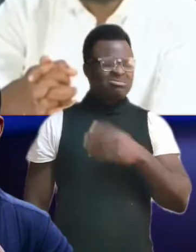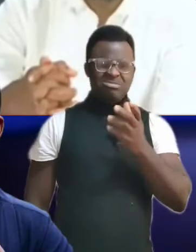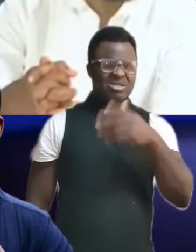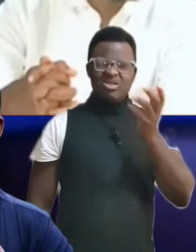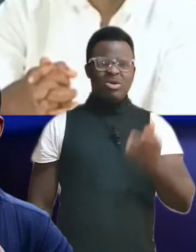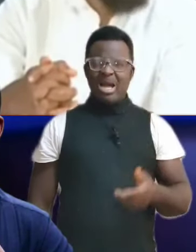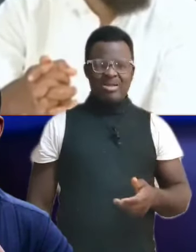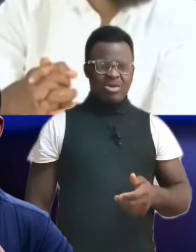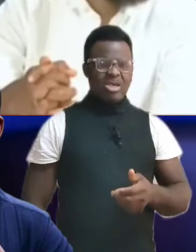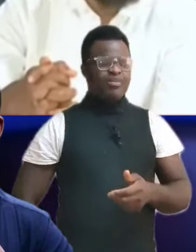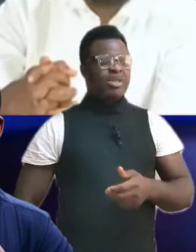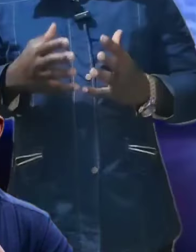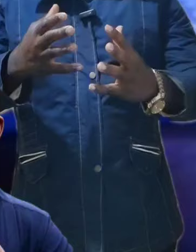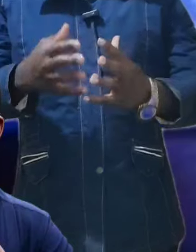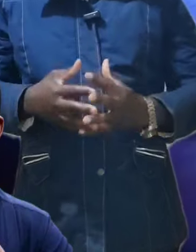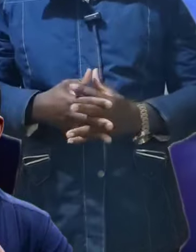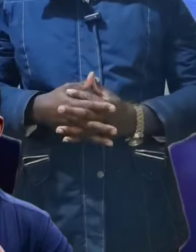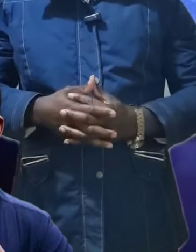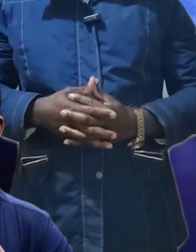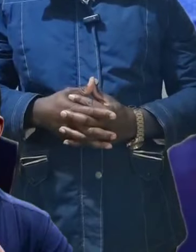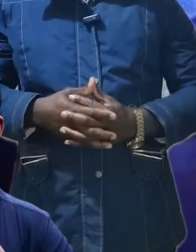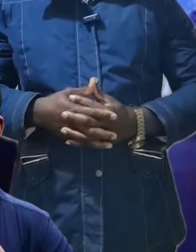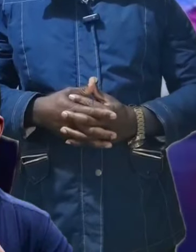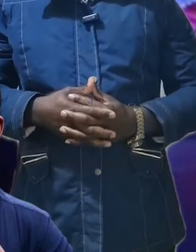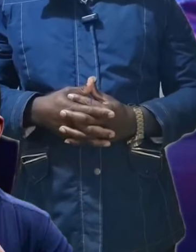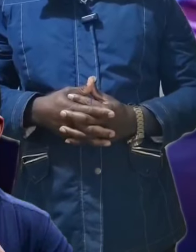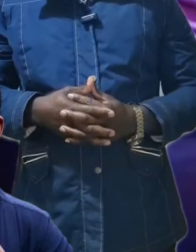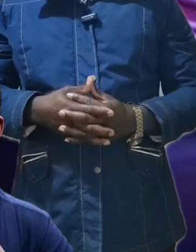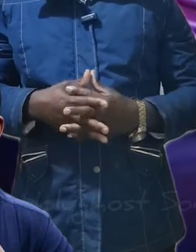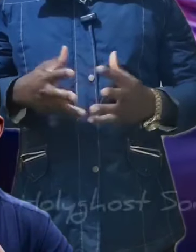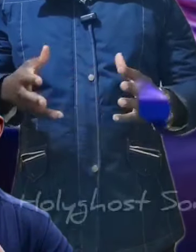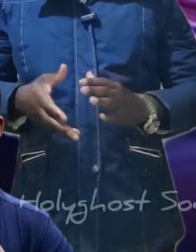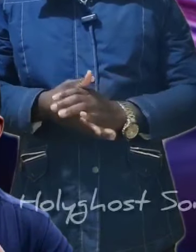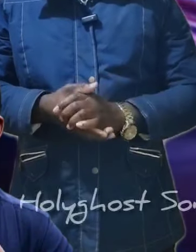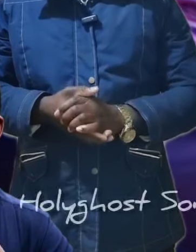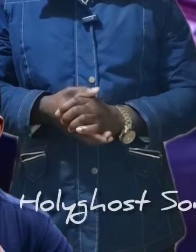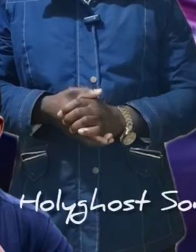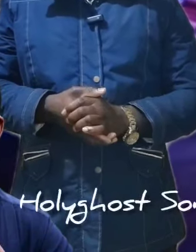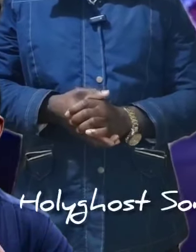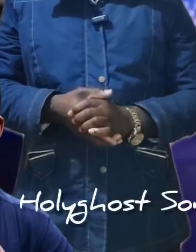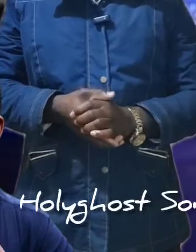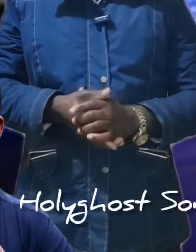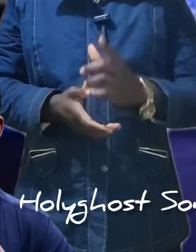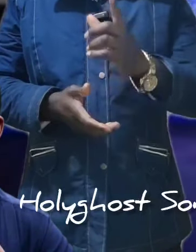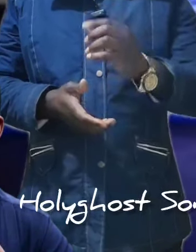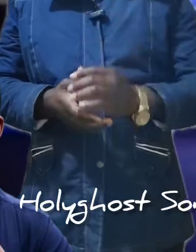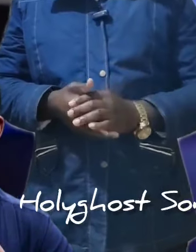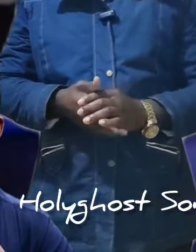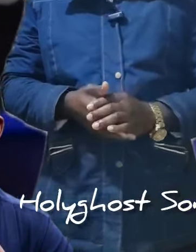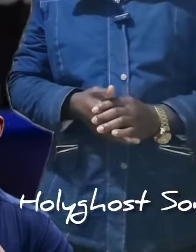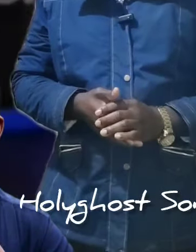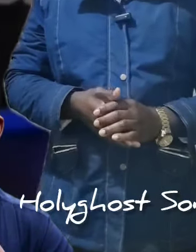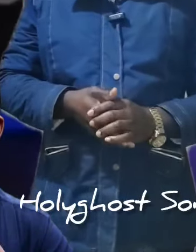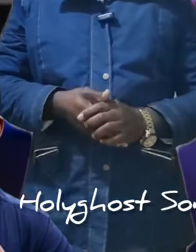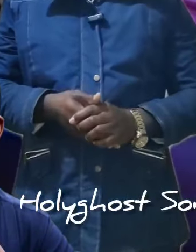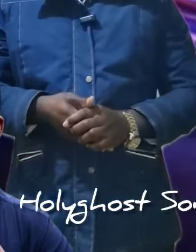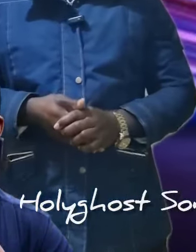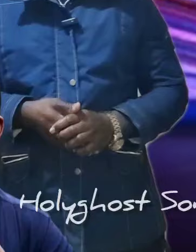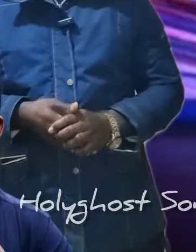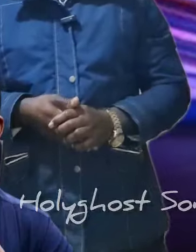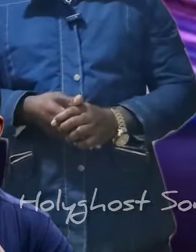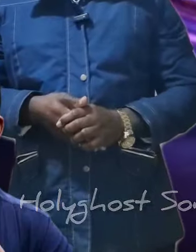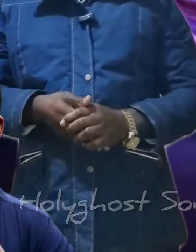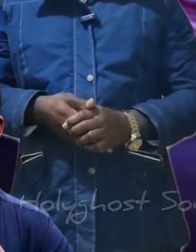all make you run mad. Hello, all followers and subscribers of Holy Ghost. I hope this video finds you well. Human rights